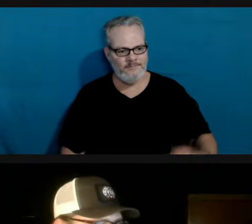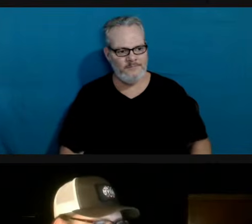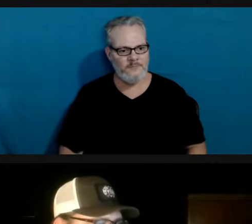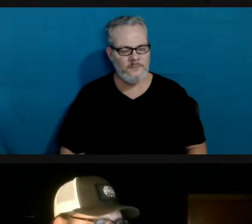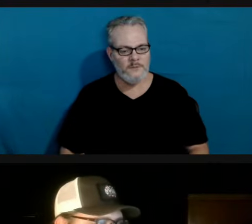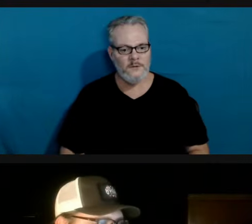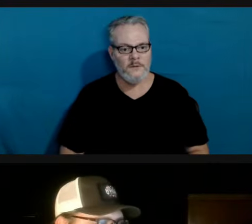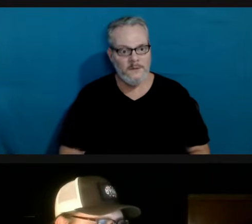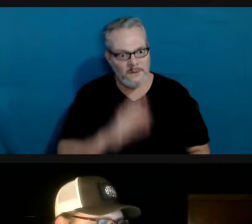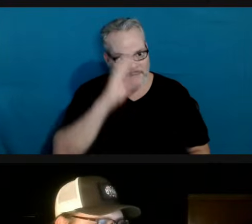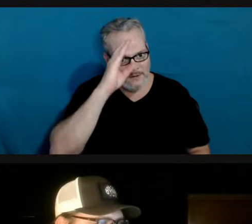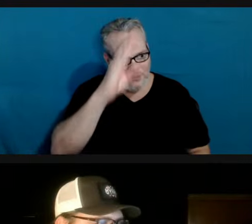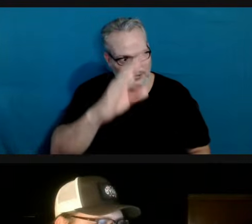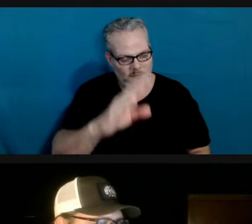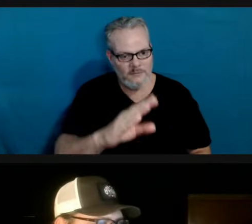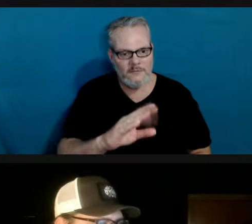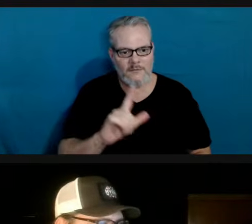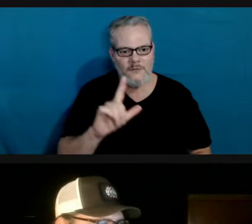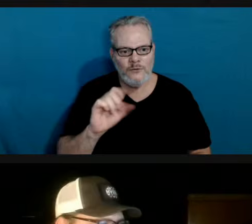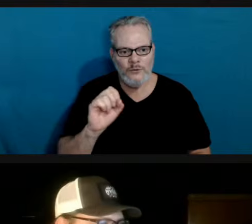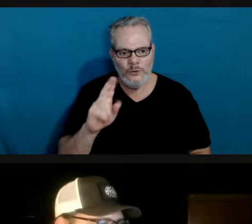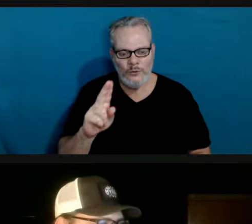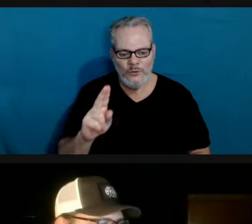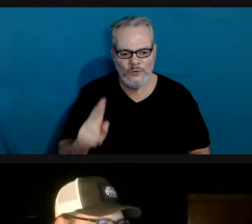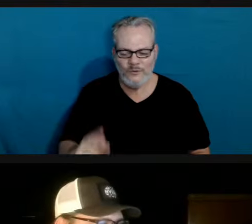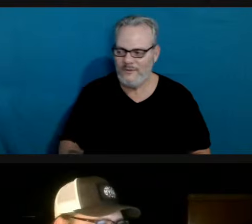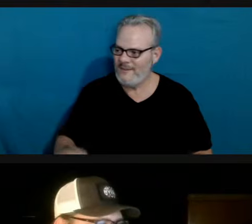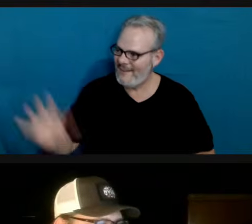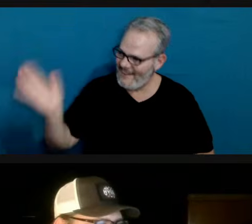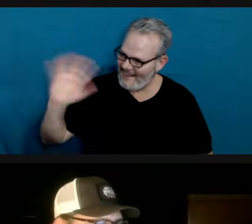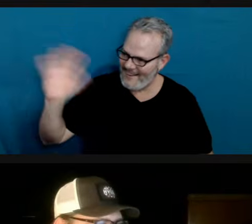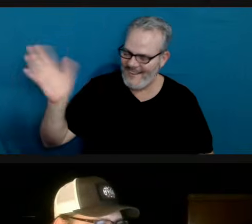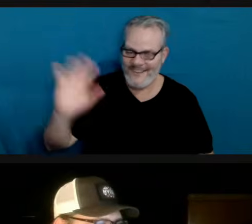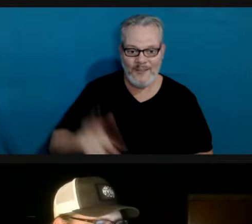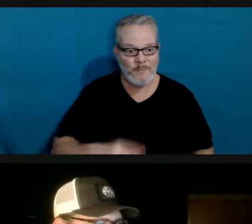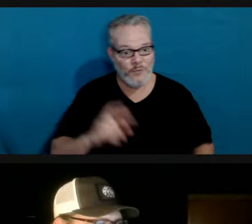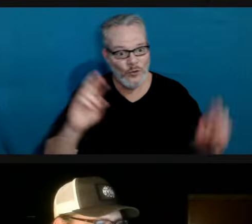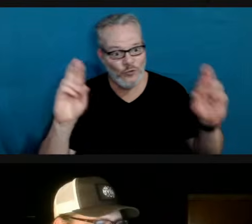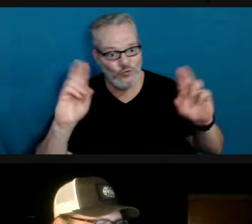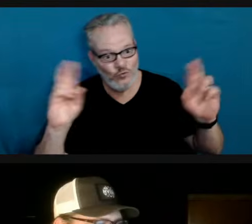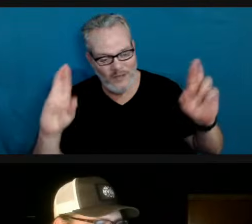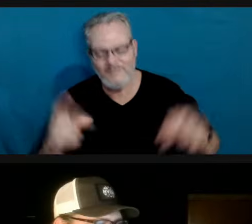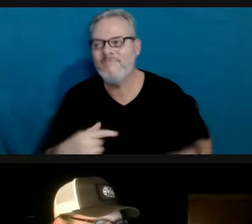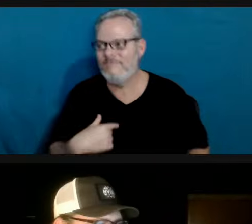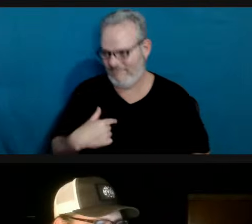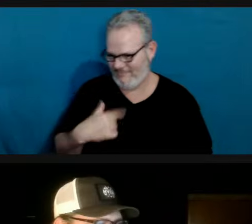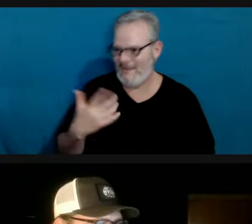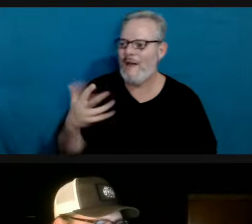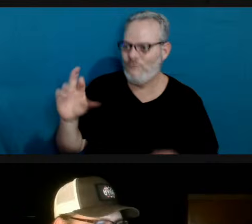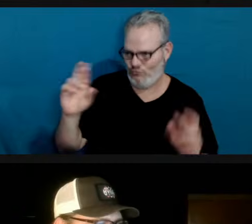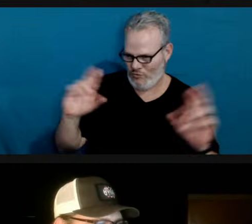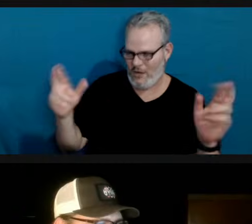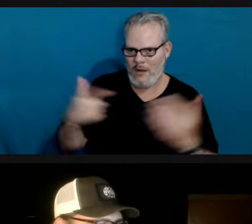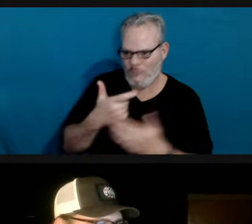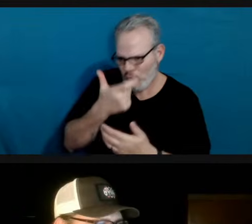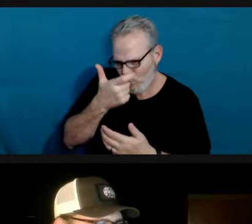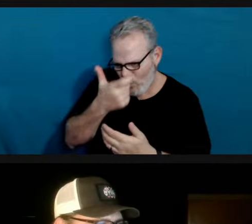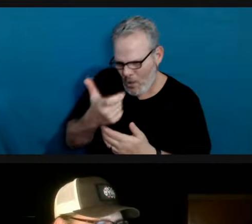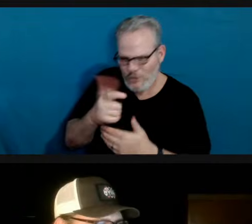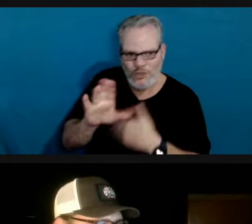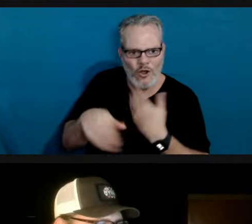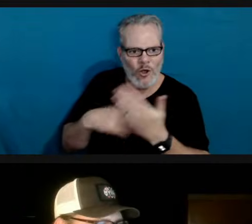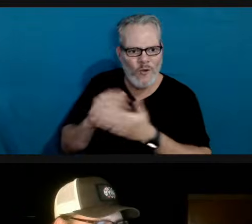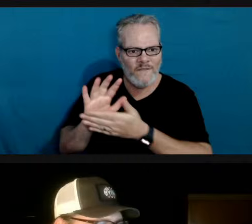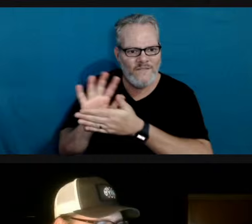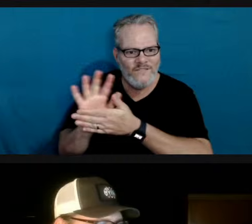Hey, Lou. Hey. Are you ready? I'm ready. I'm just watching all the video and